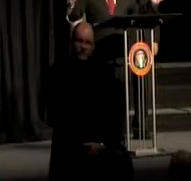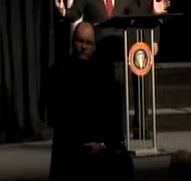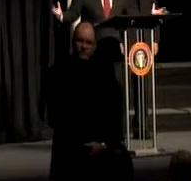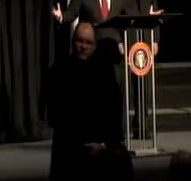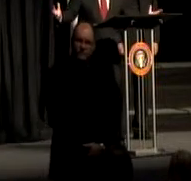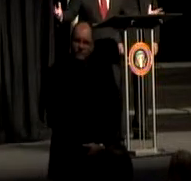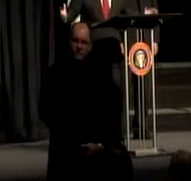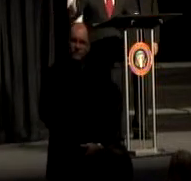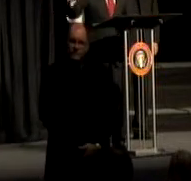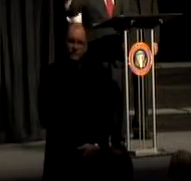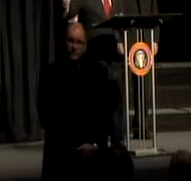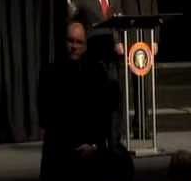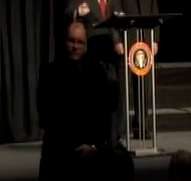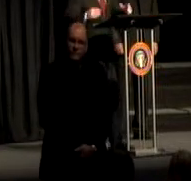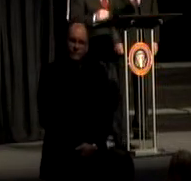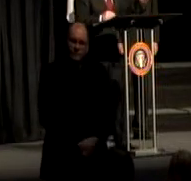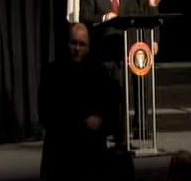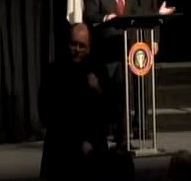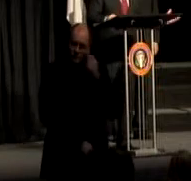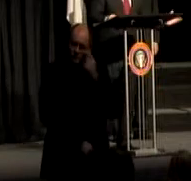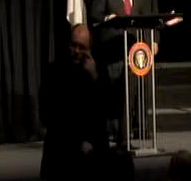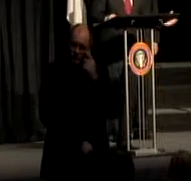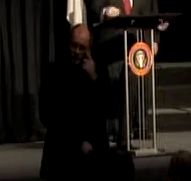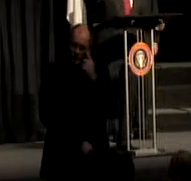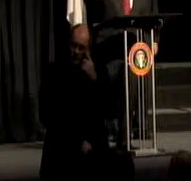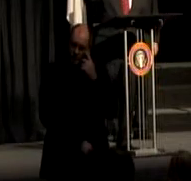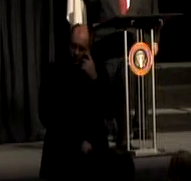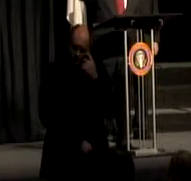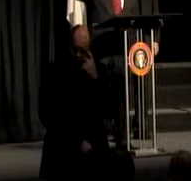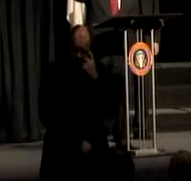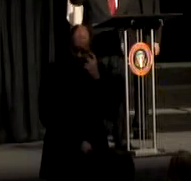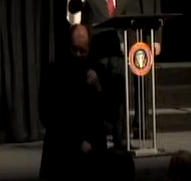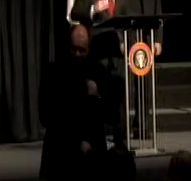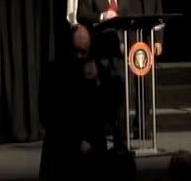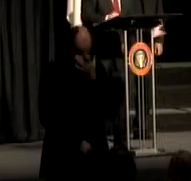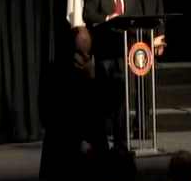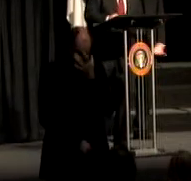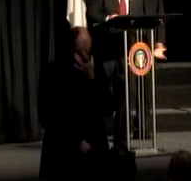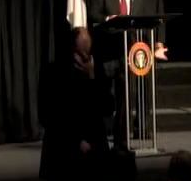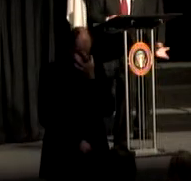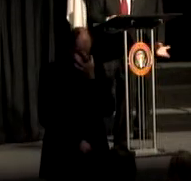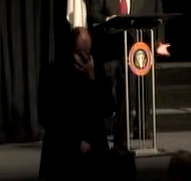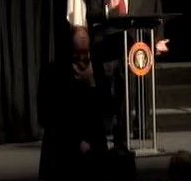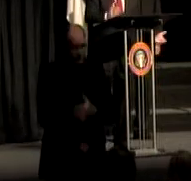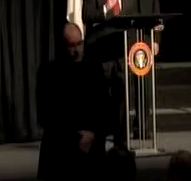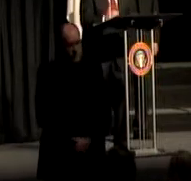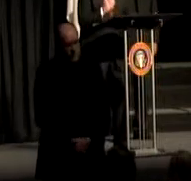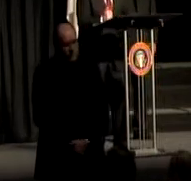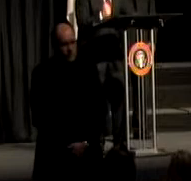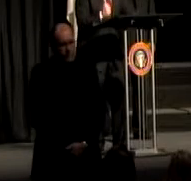in every situation in the good and in the bad. When everything's on the top or when everything's in the valley